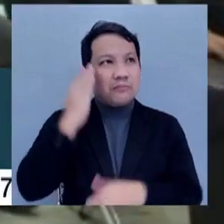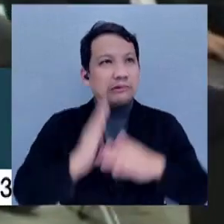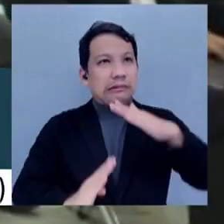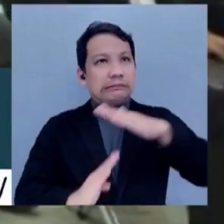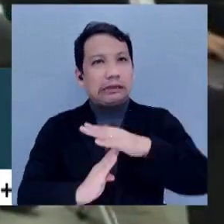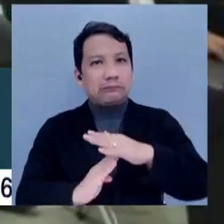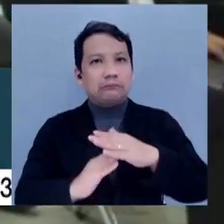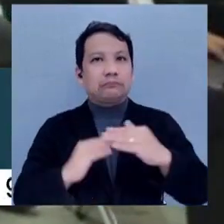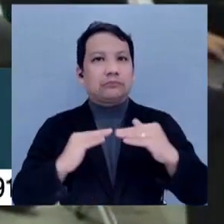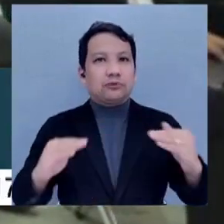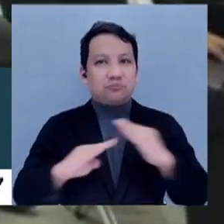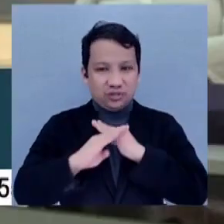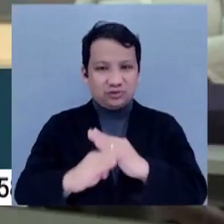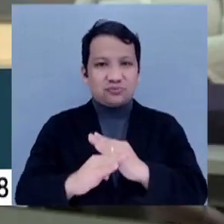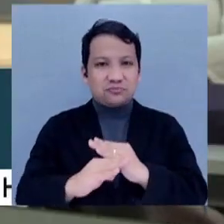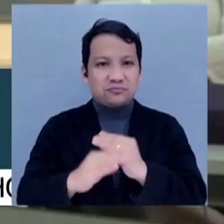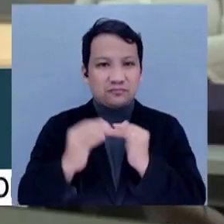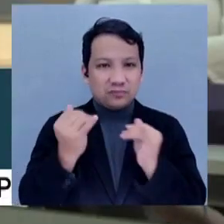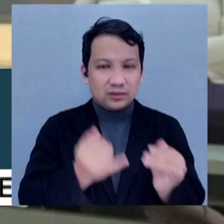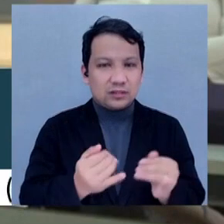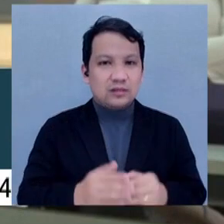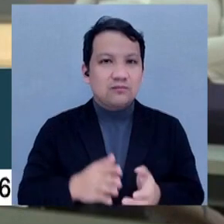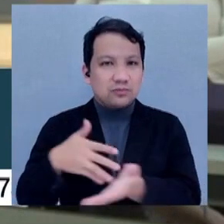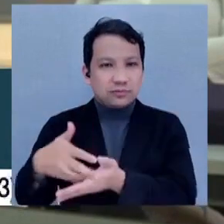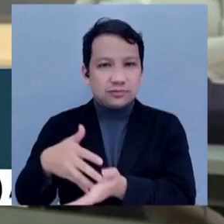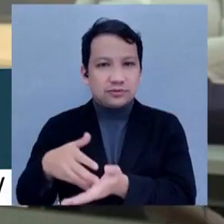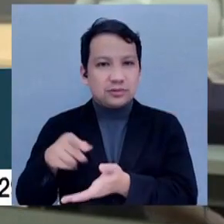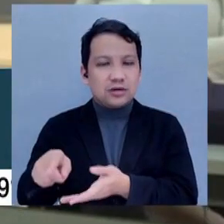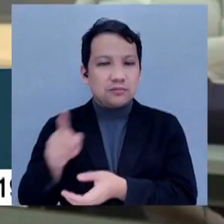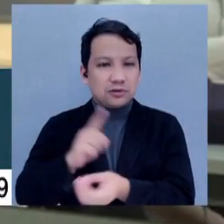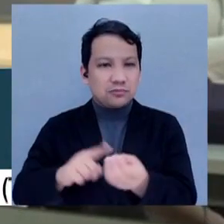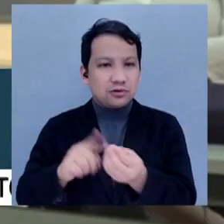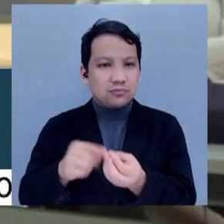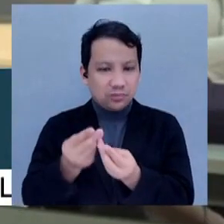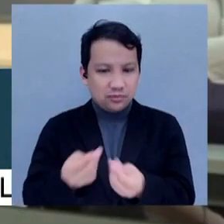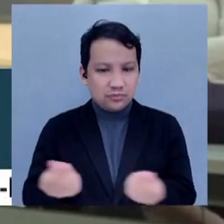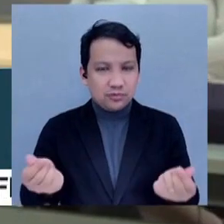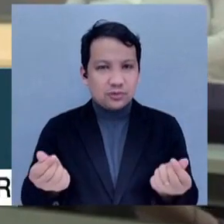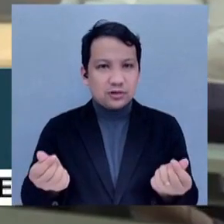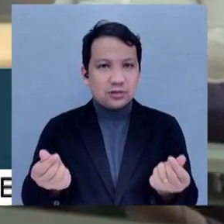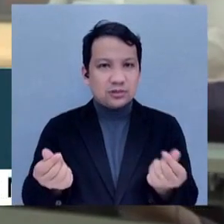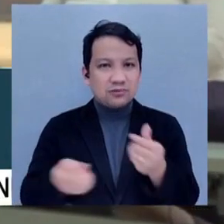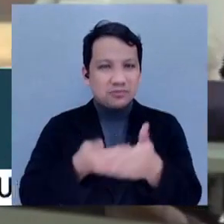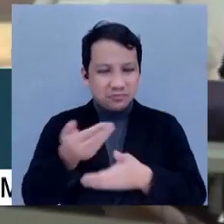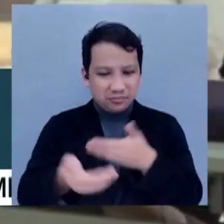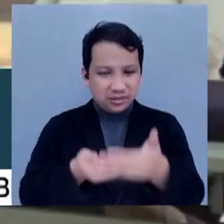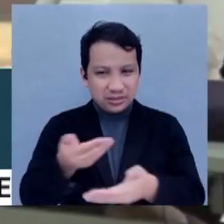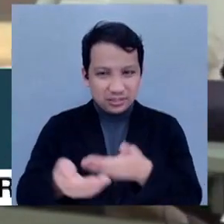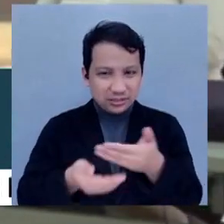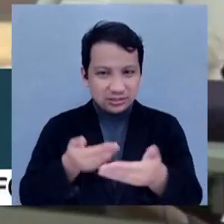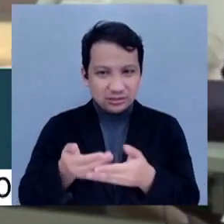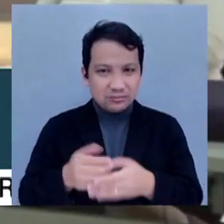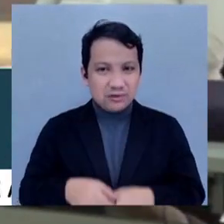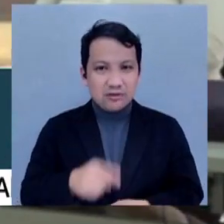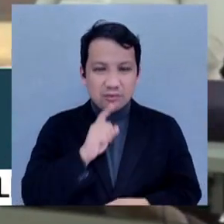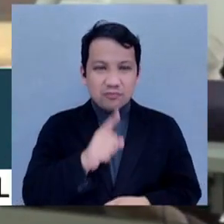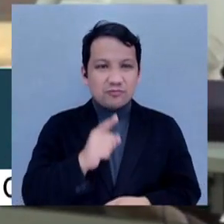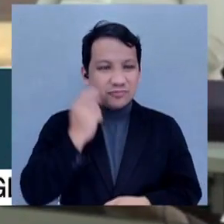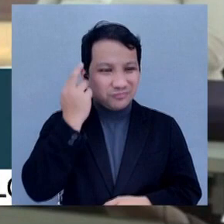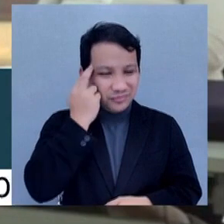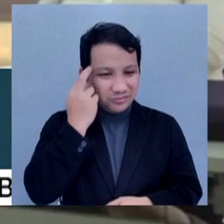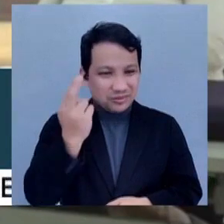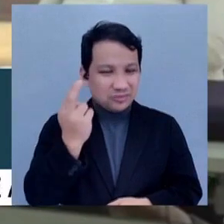through that weakness. There were procurement issues. So, for me, the reason was a